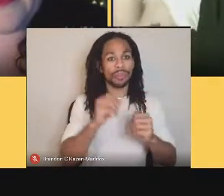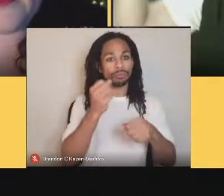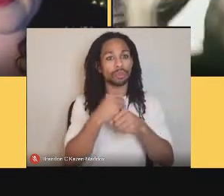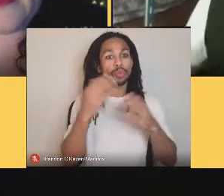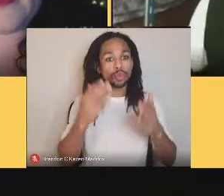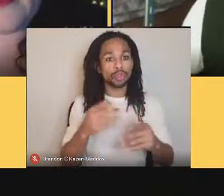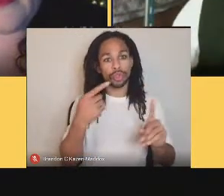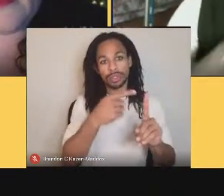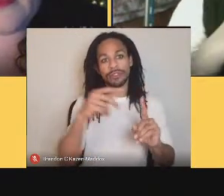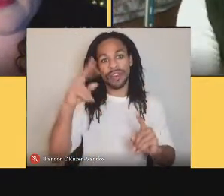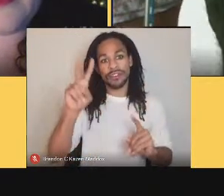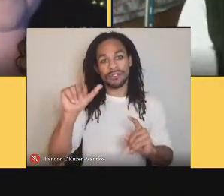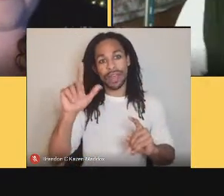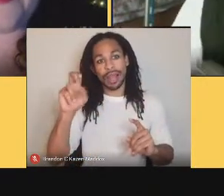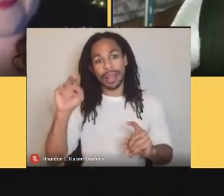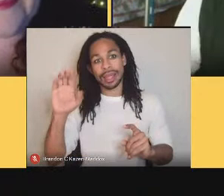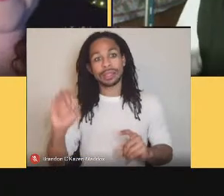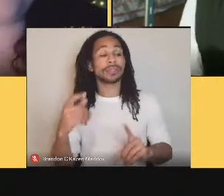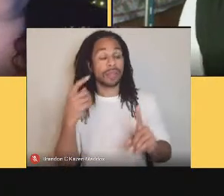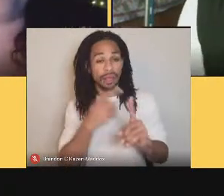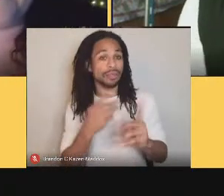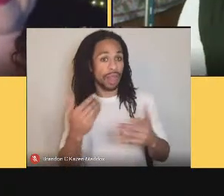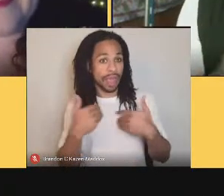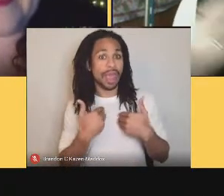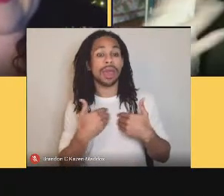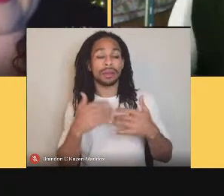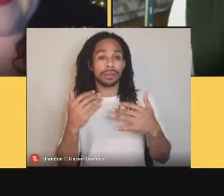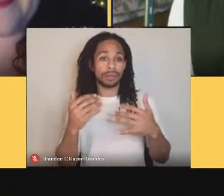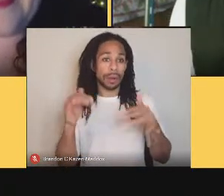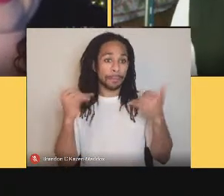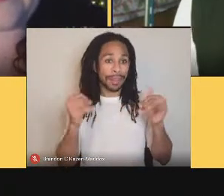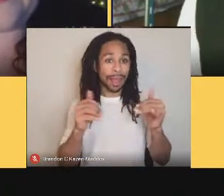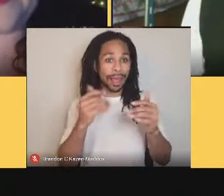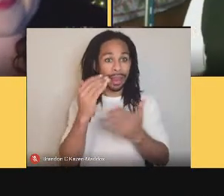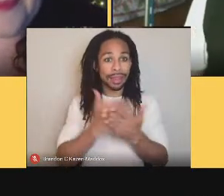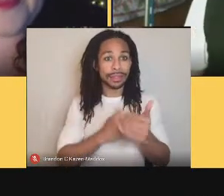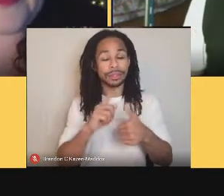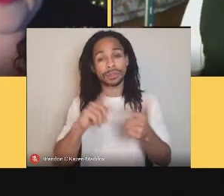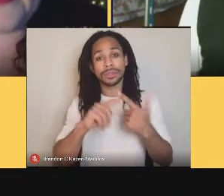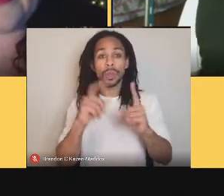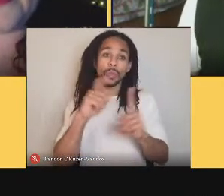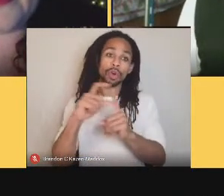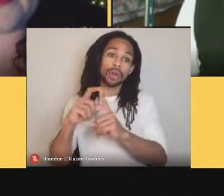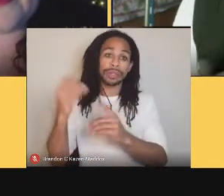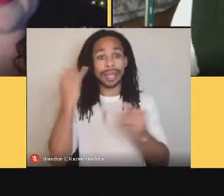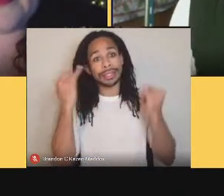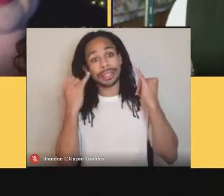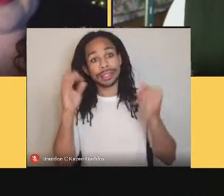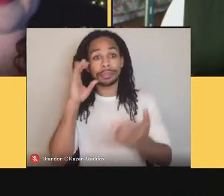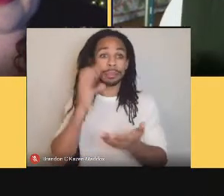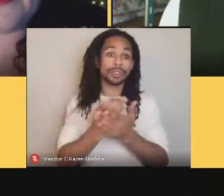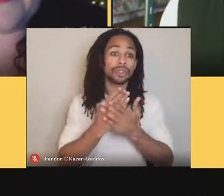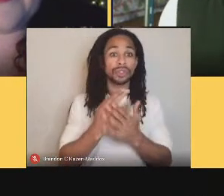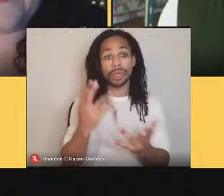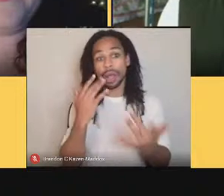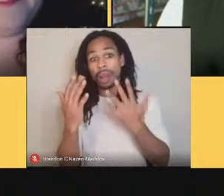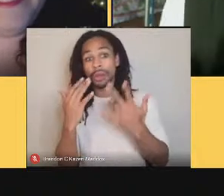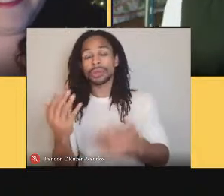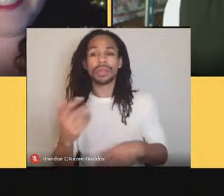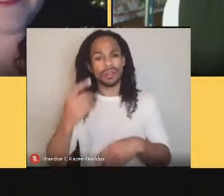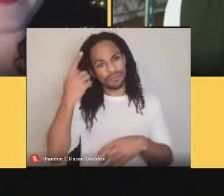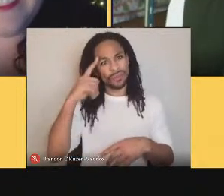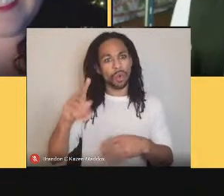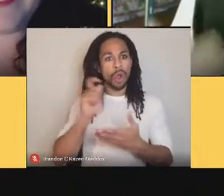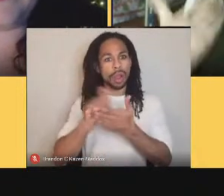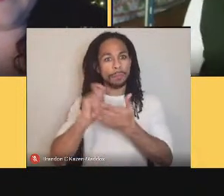having playlists and ideas and words and pictures and colors and to a composer, that's everything, because it